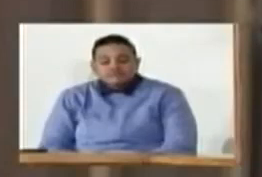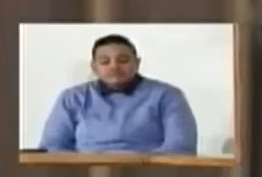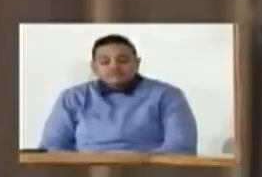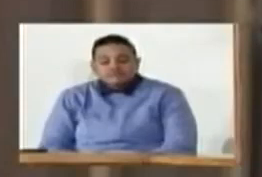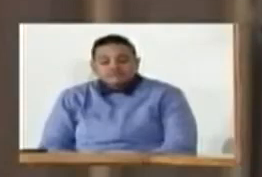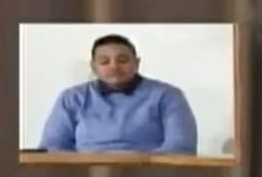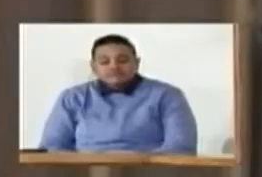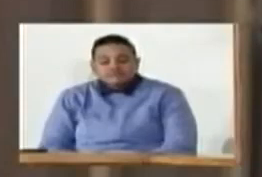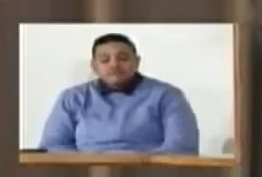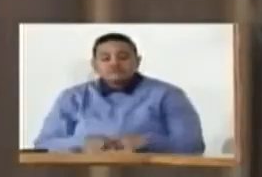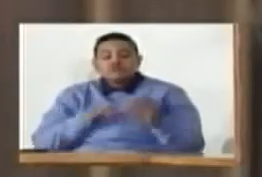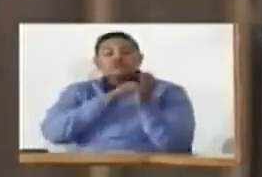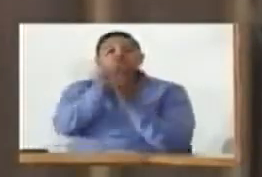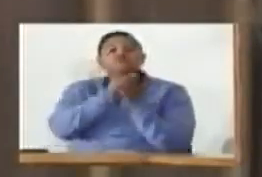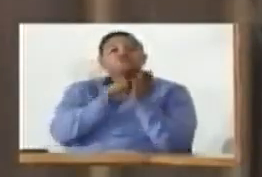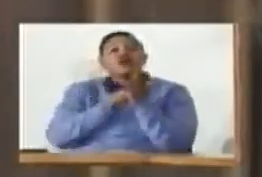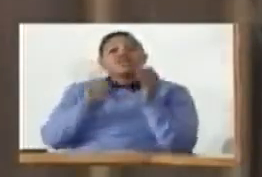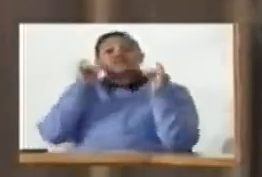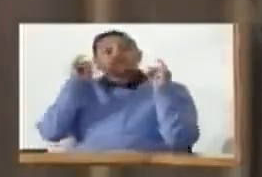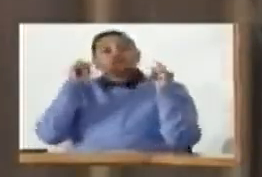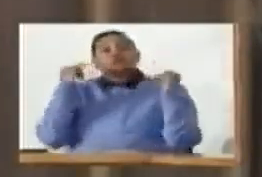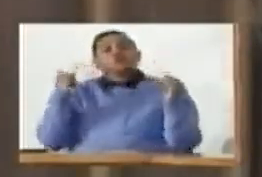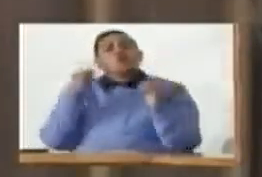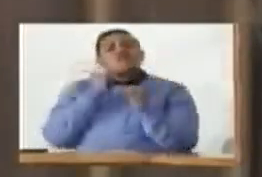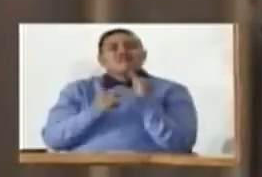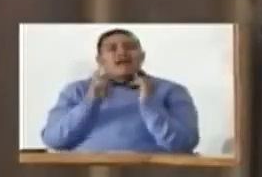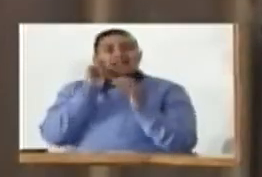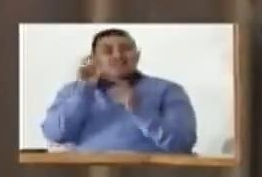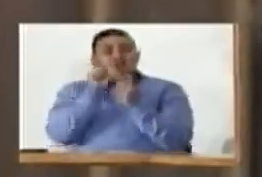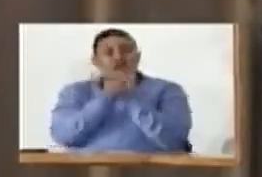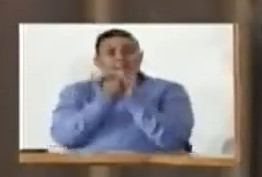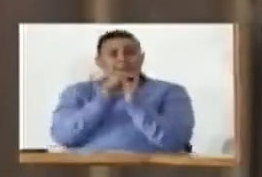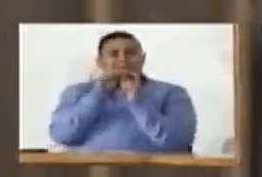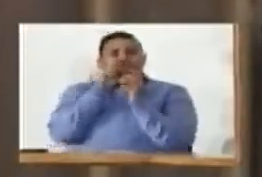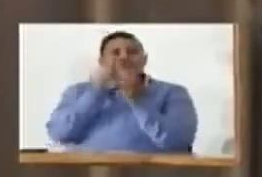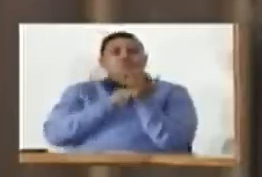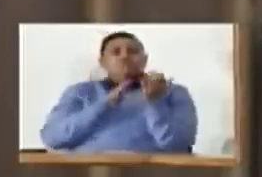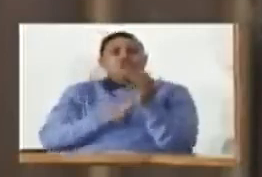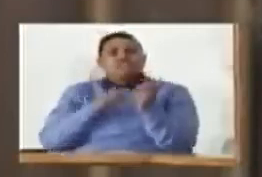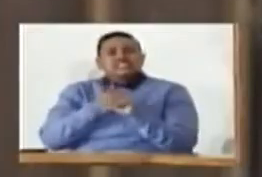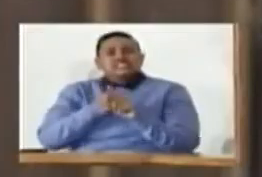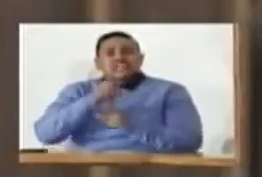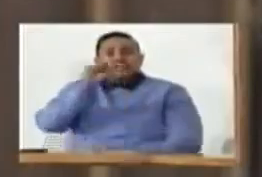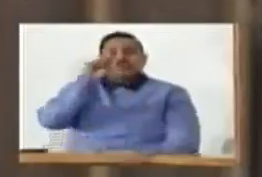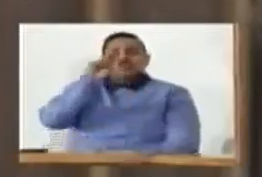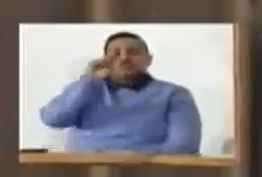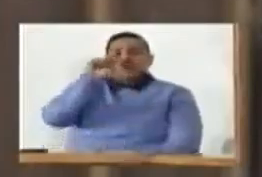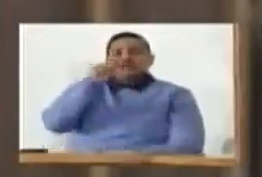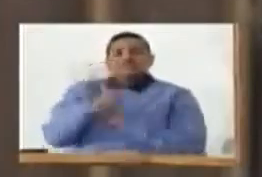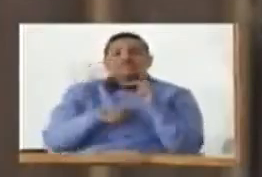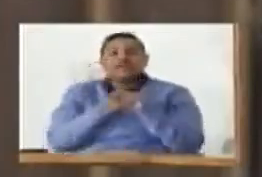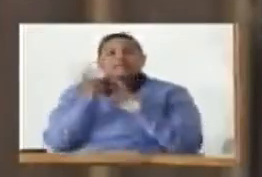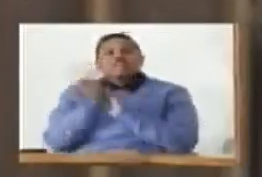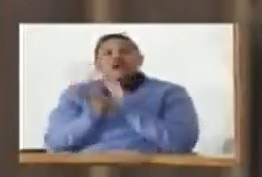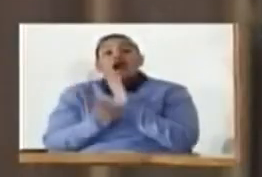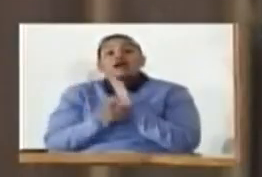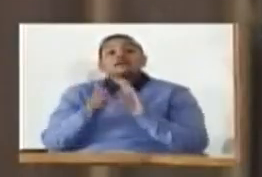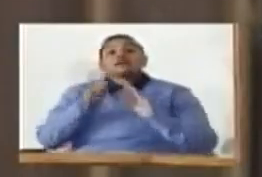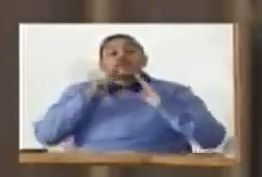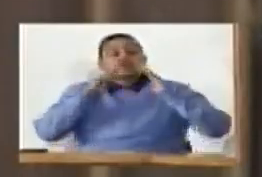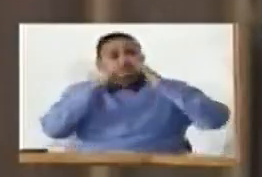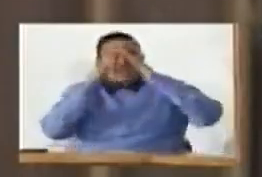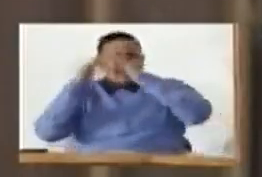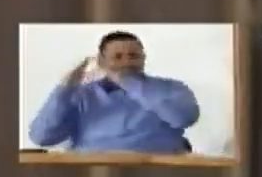Drafting instructions are now being finalized for the amendments to the Registration Strata Titles Act, the Real